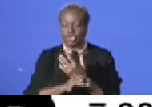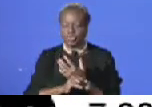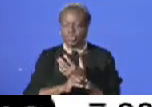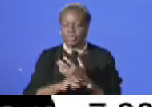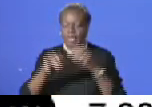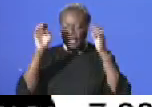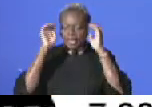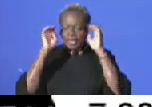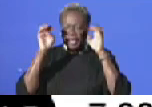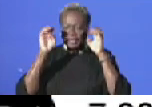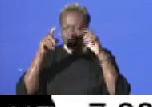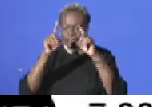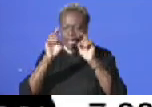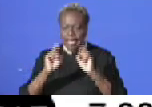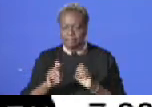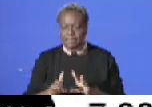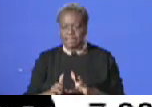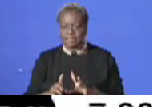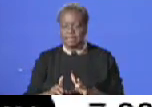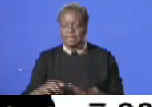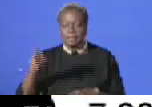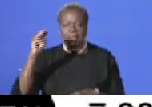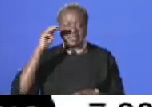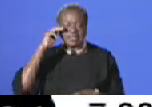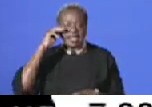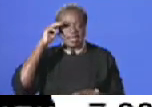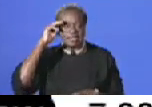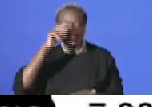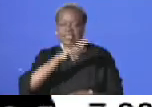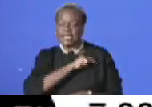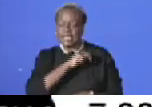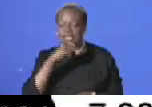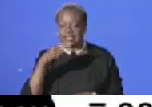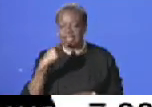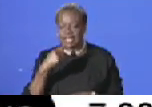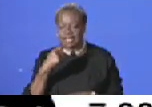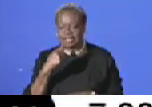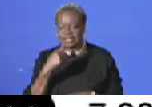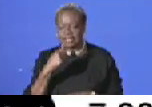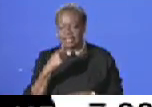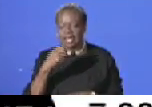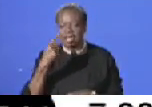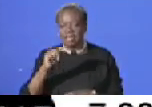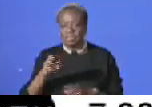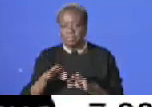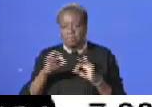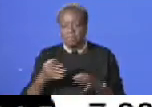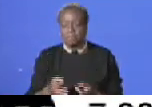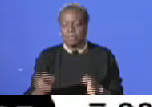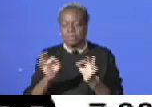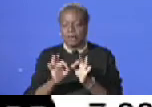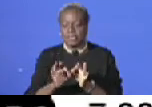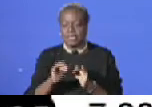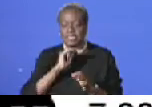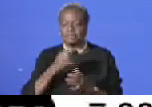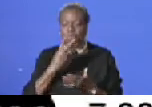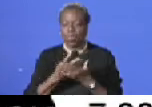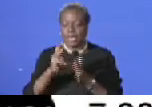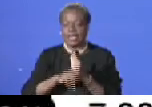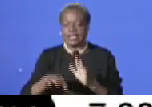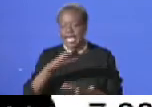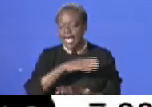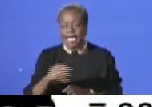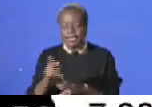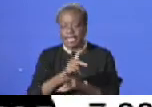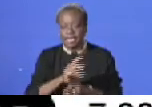Education Marcellus Taylor says while many questions remain on the future of education, the priority is for the wellness and care of